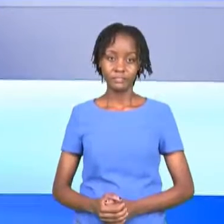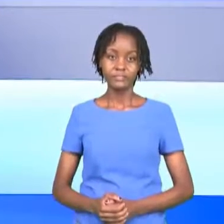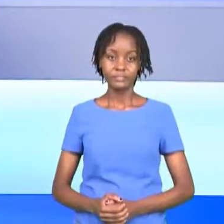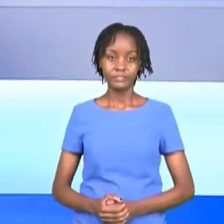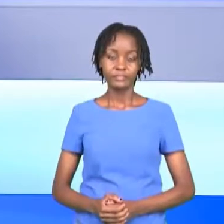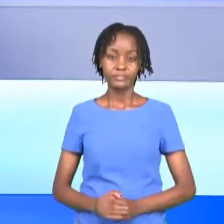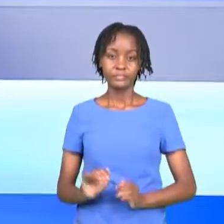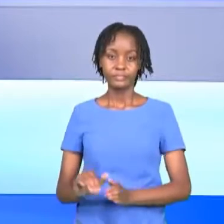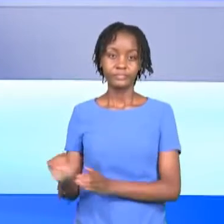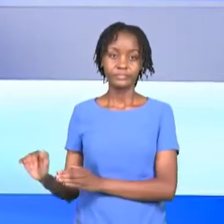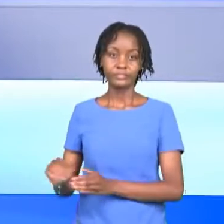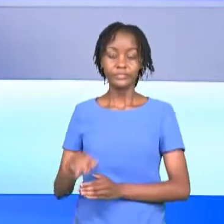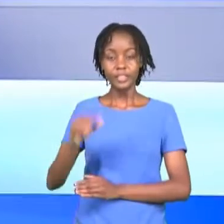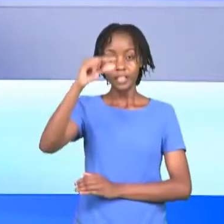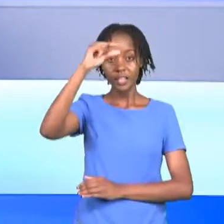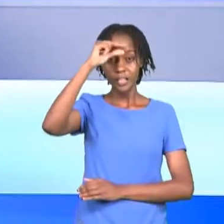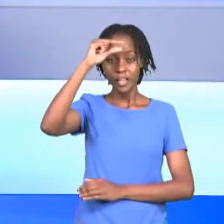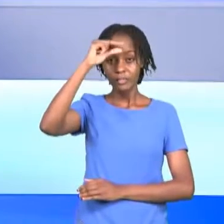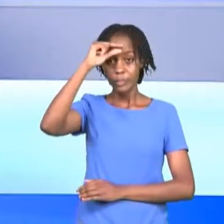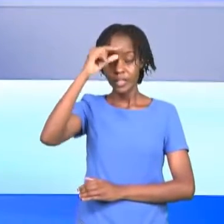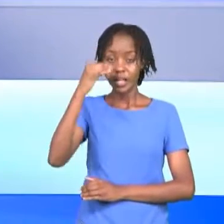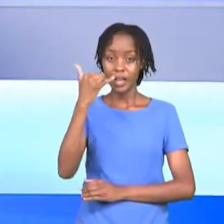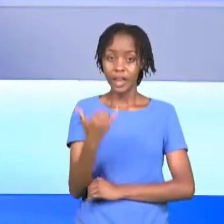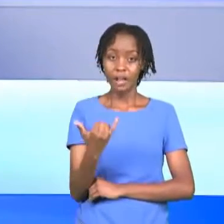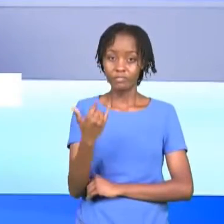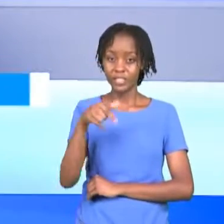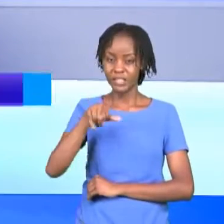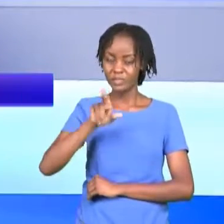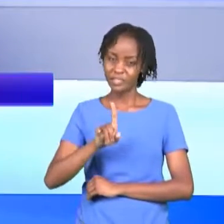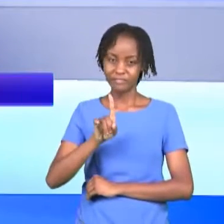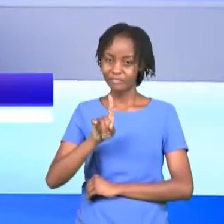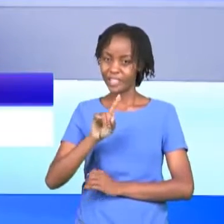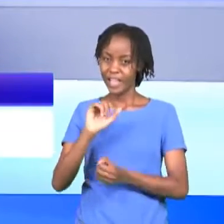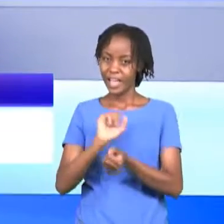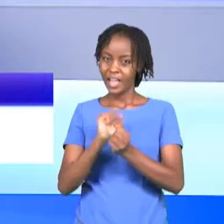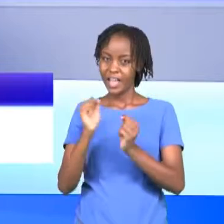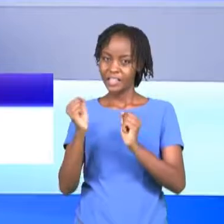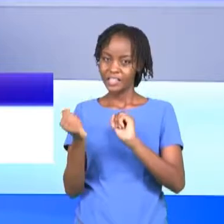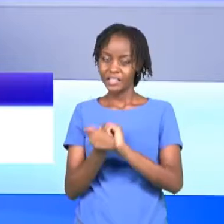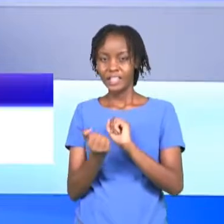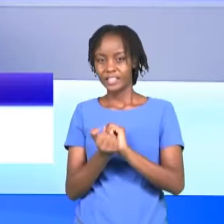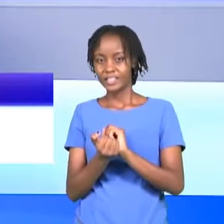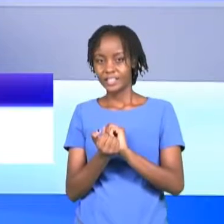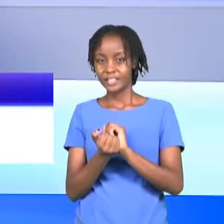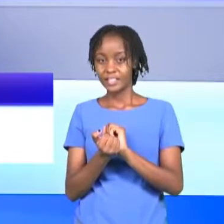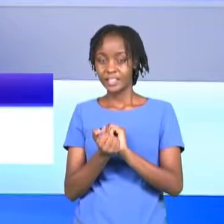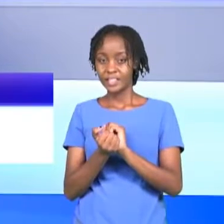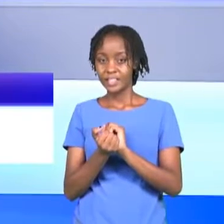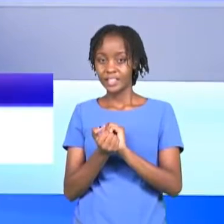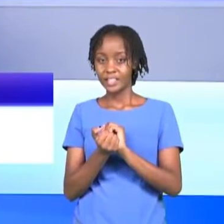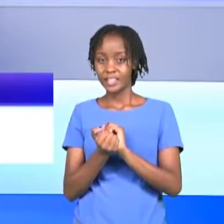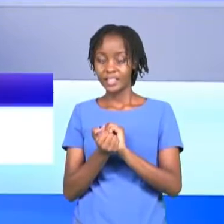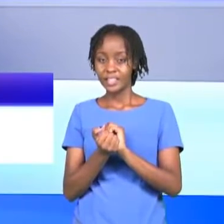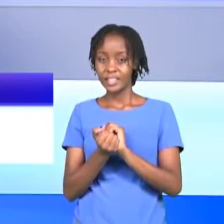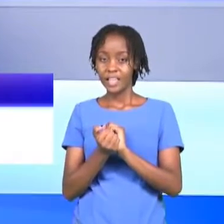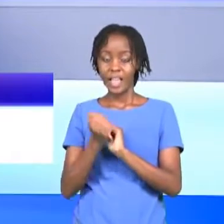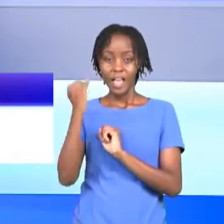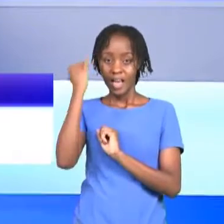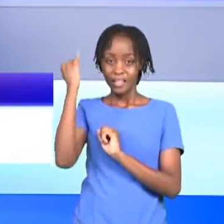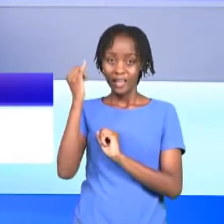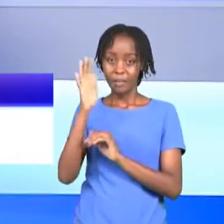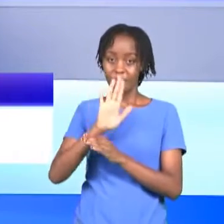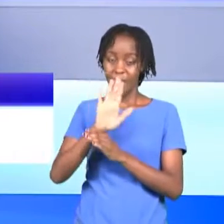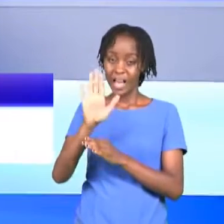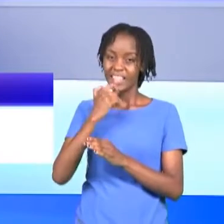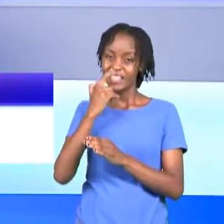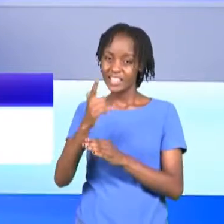Andrew. The government now seems to be taking a turnaround on conducting mass testing in schools after classes resumed yesterday, saying